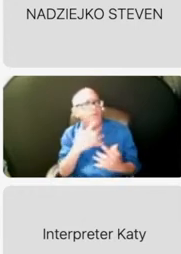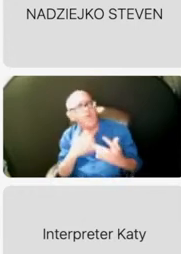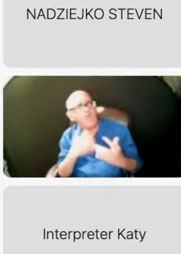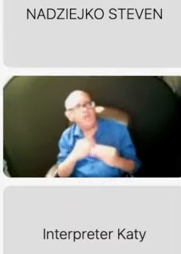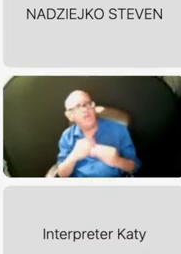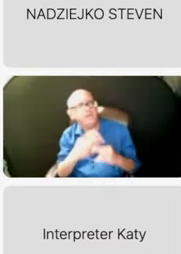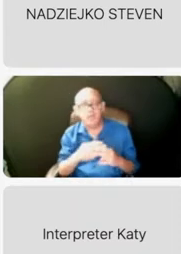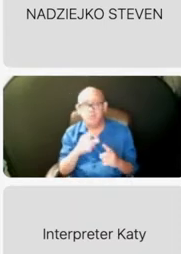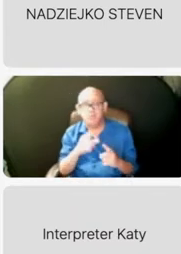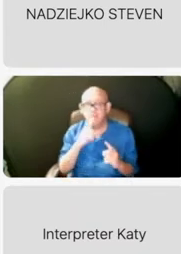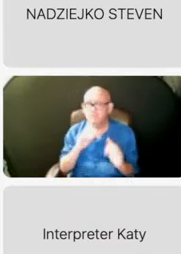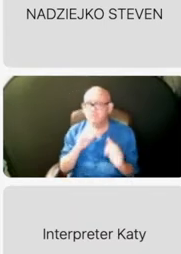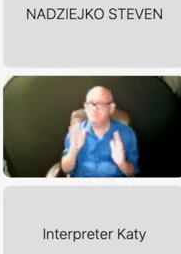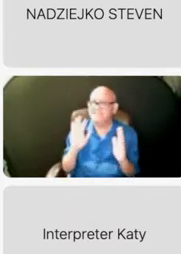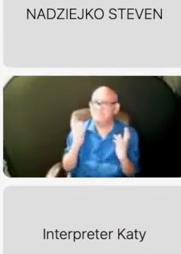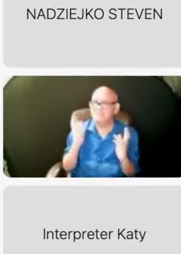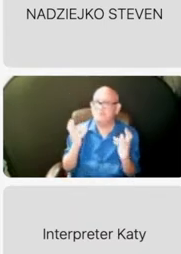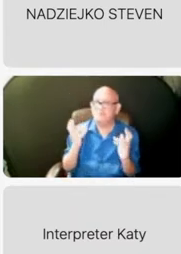too